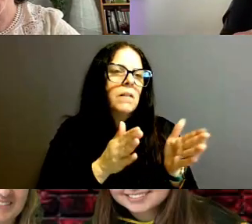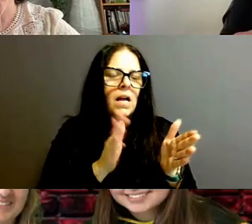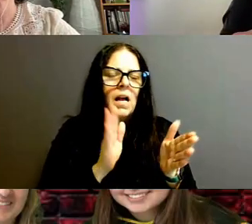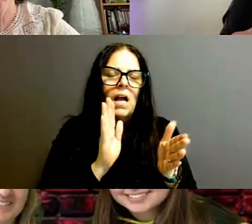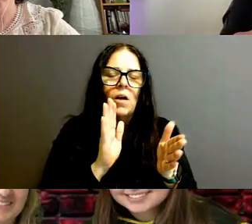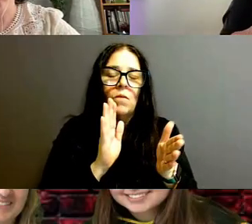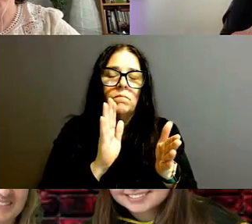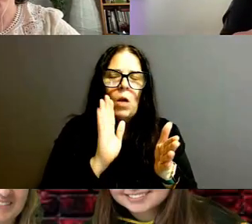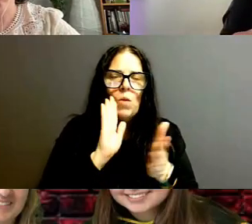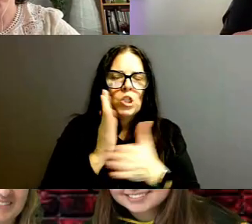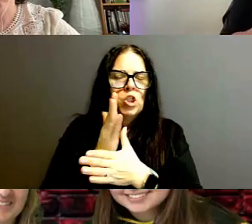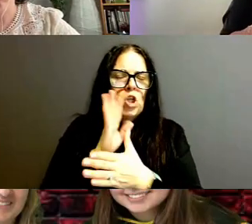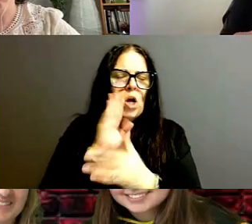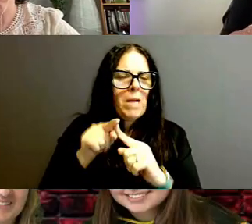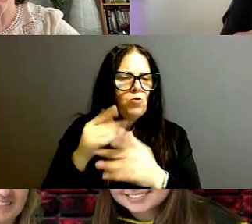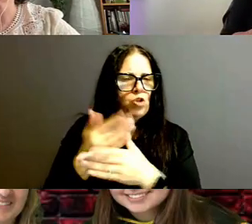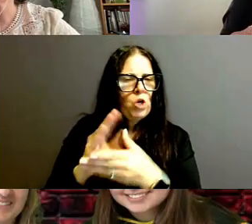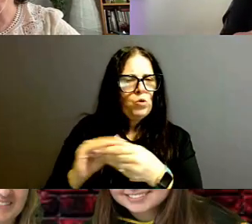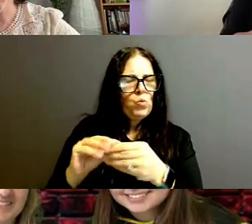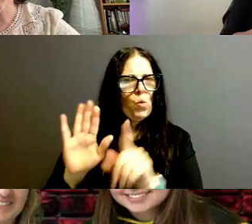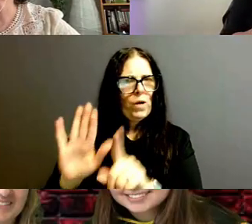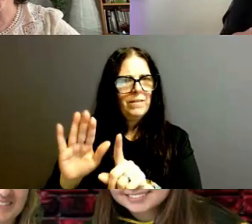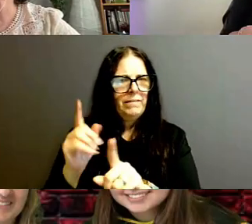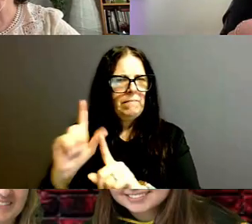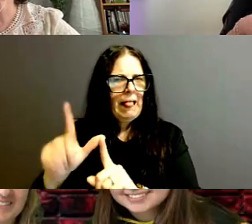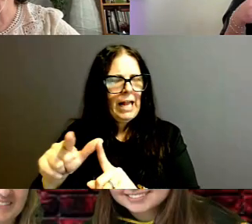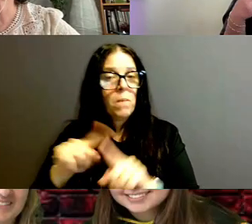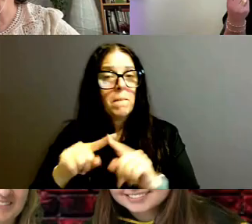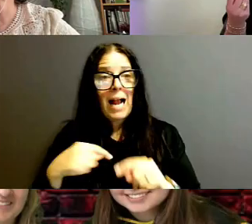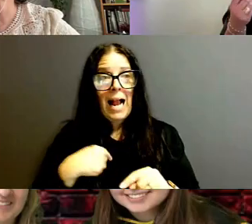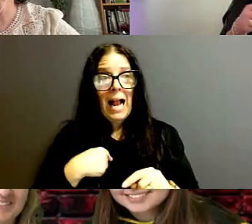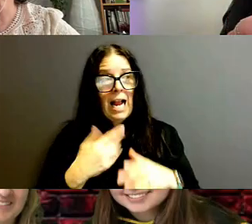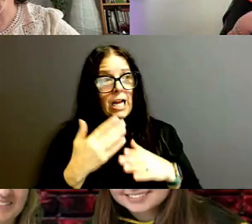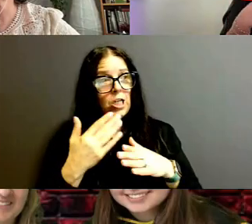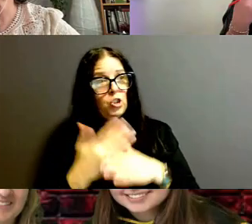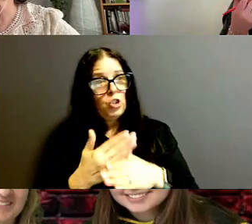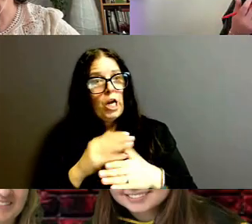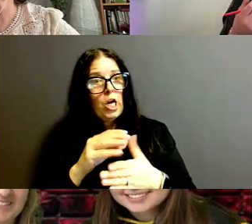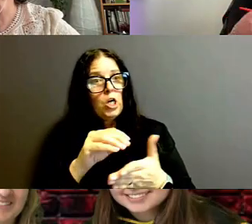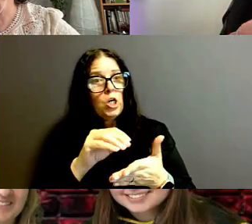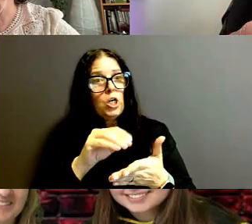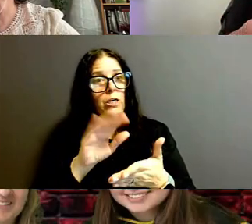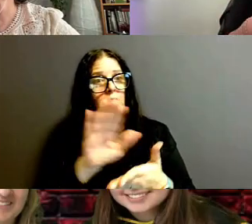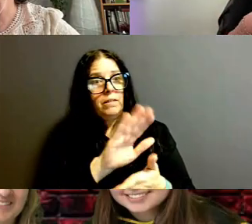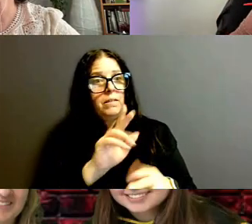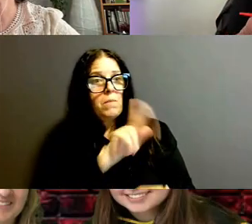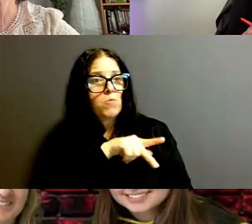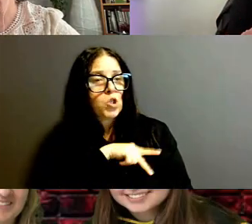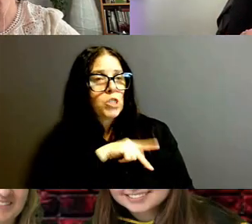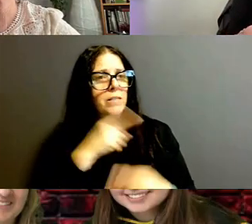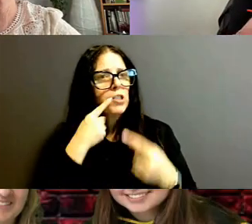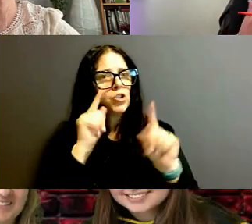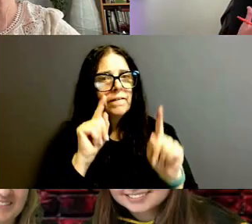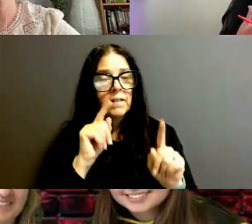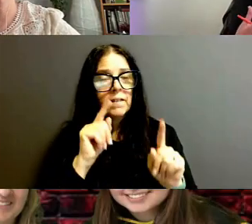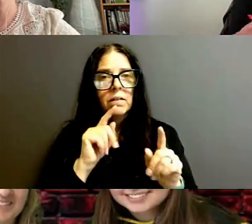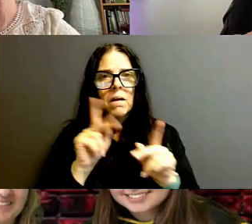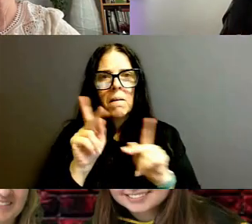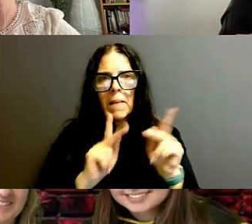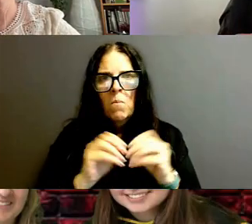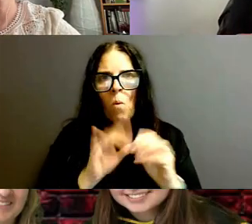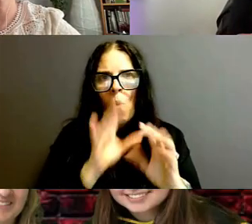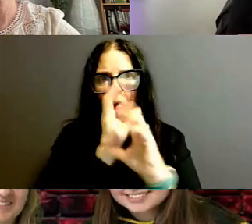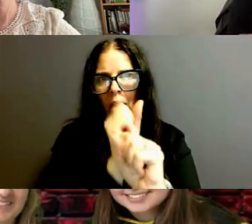later. When I'm sharing personal student achievements, the rate of people reading the article, the engagement is a lot